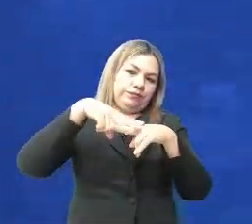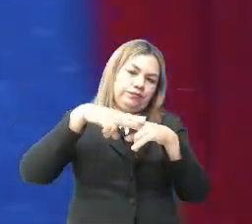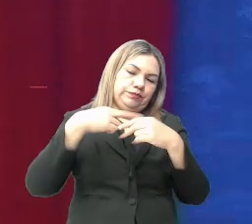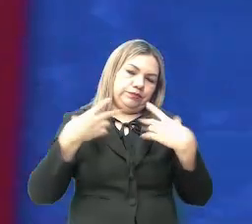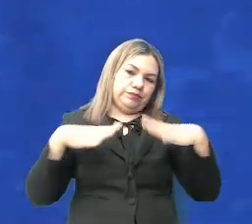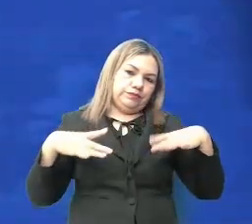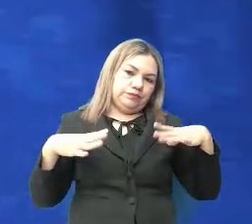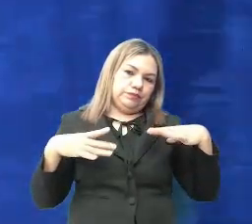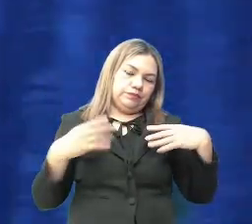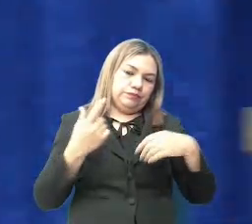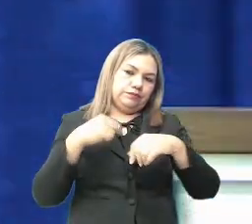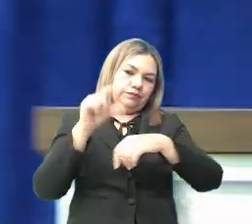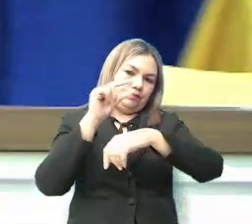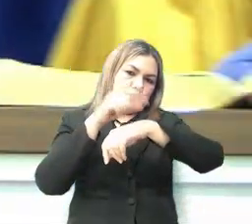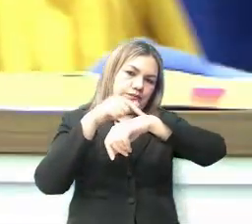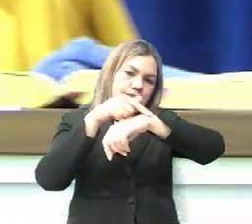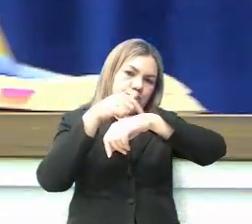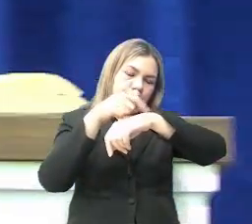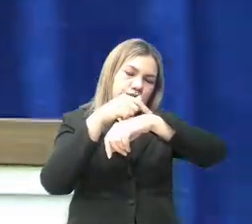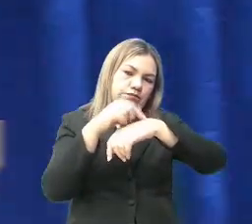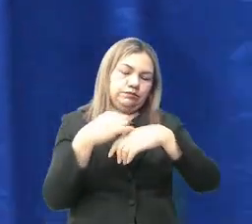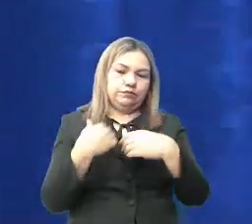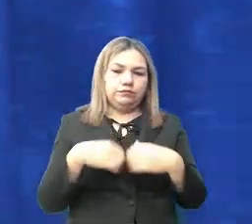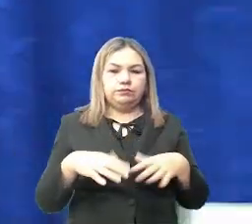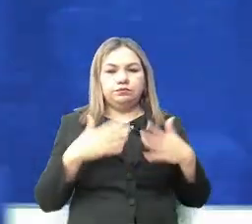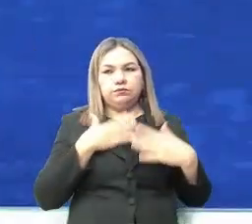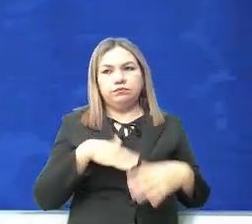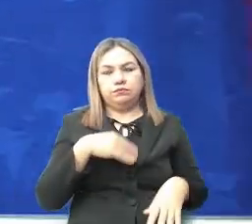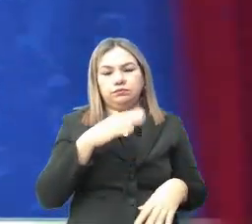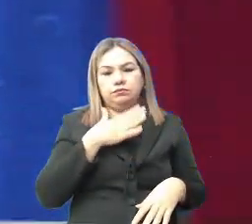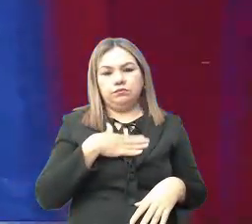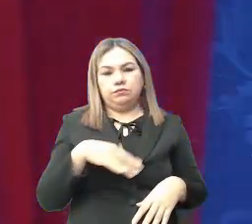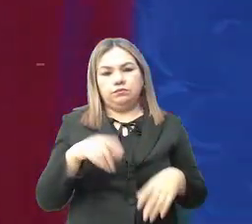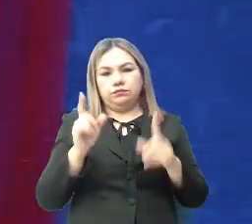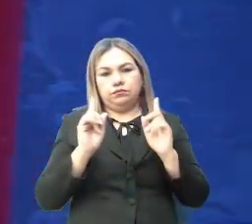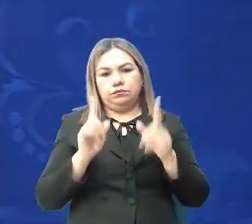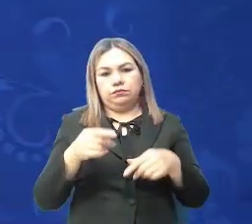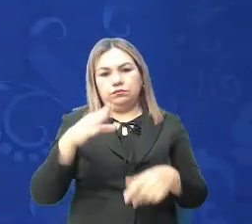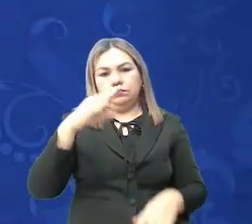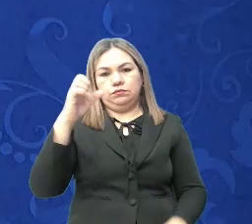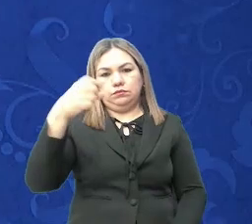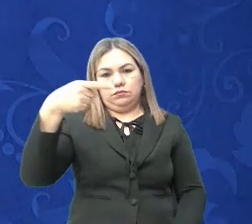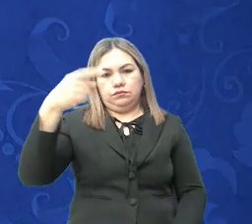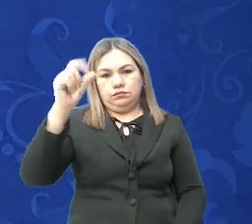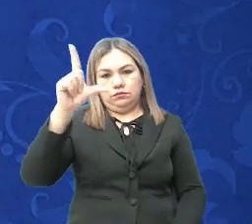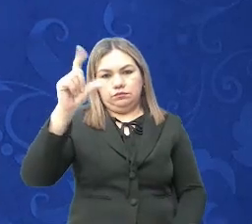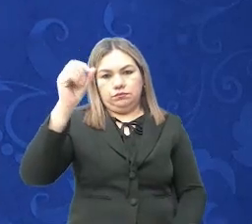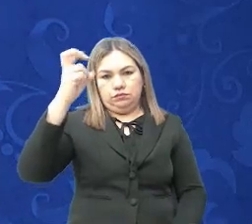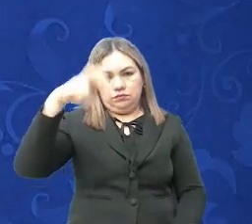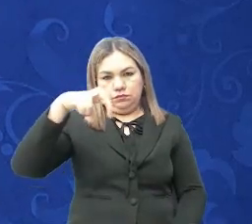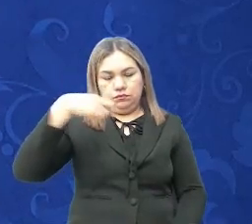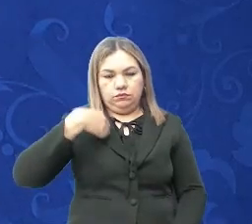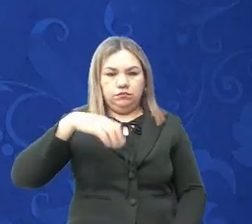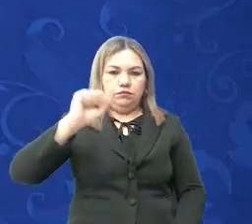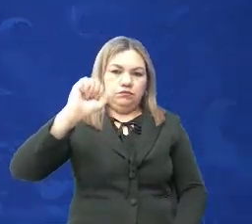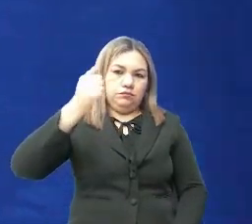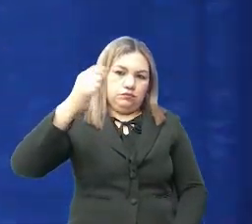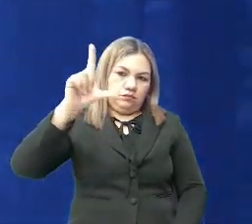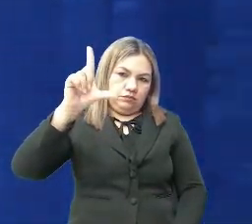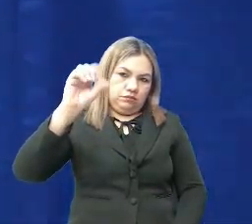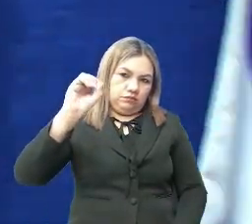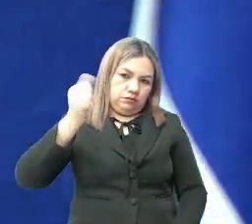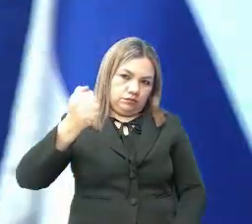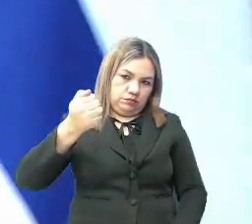home, crossing your feet, only a little time of relax, like Iglom had. He was in